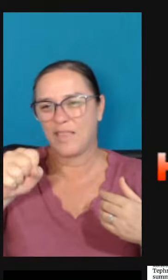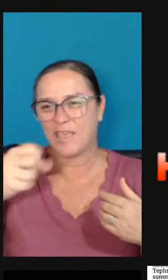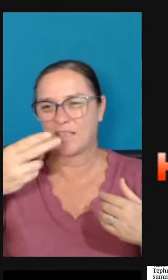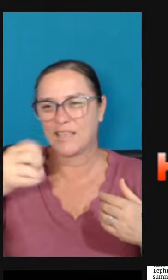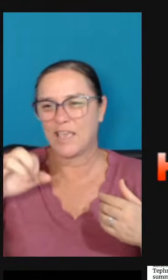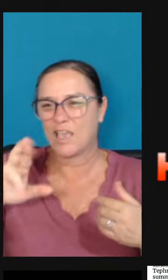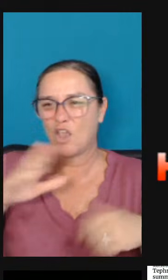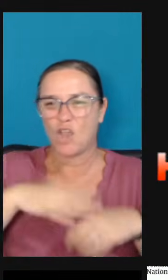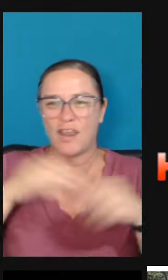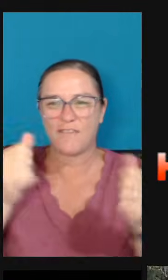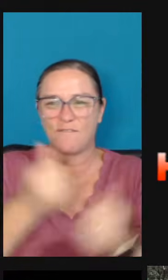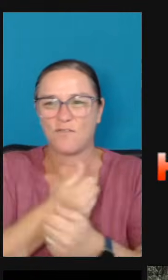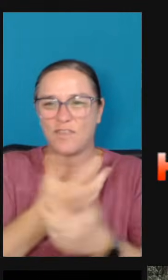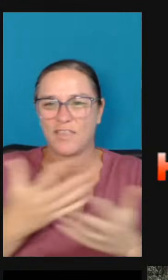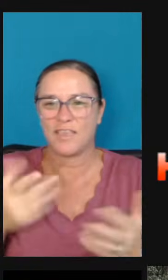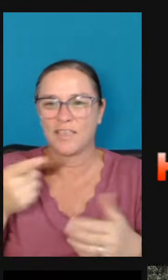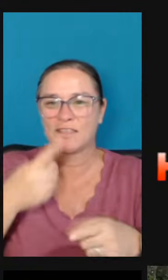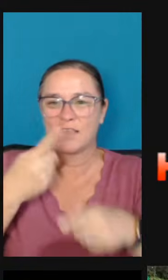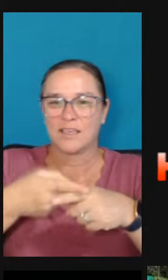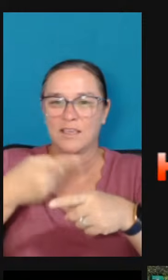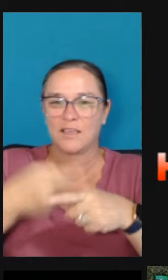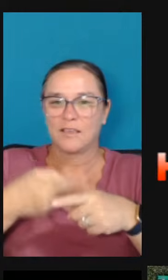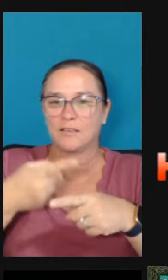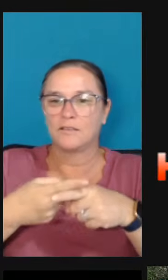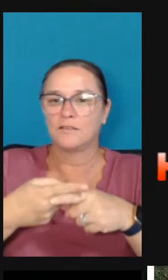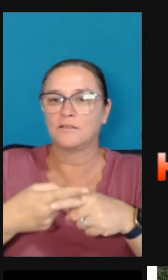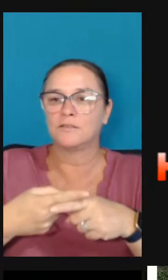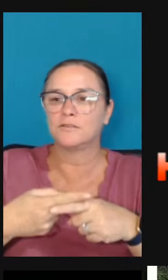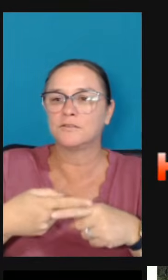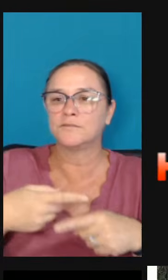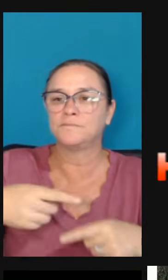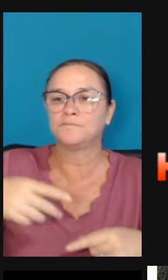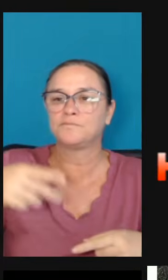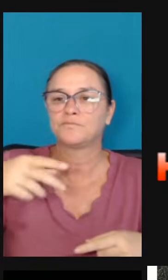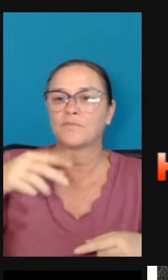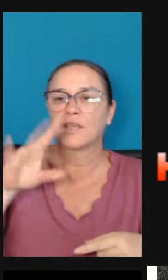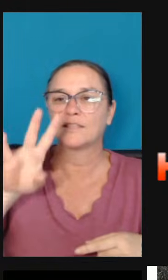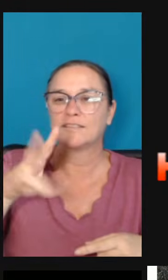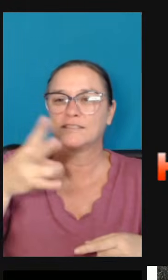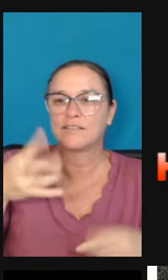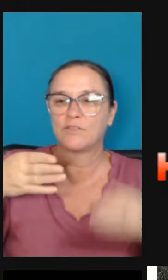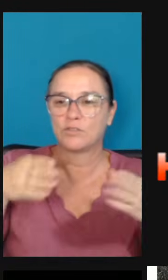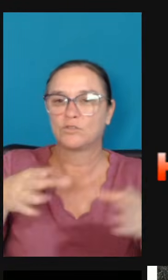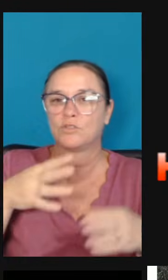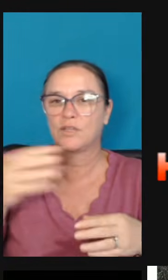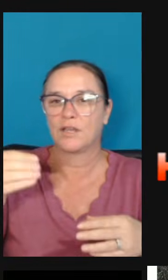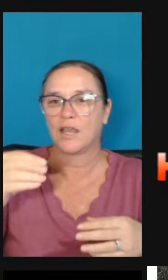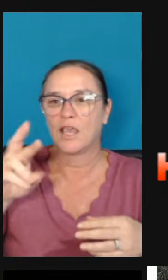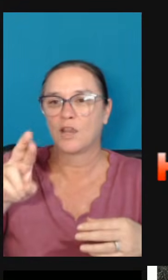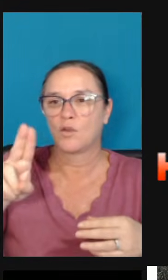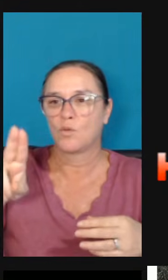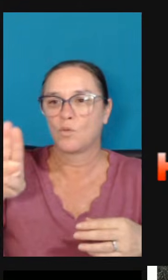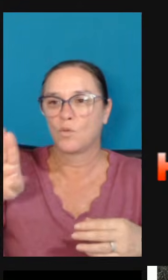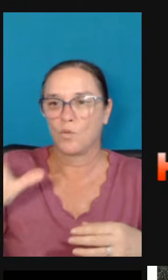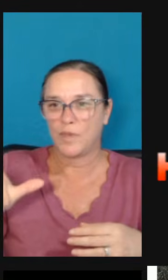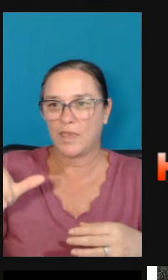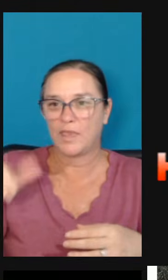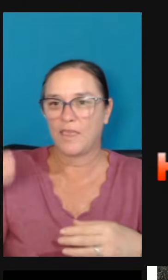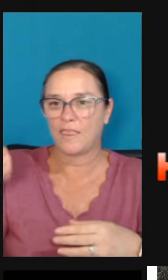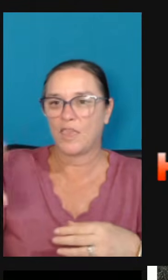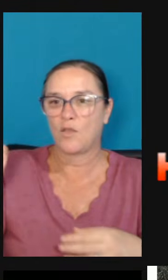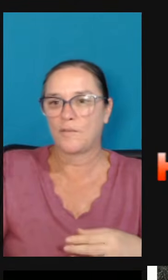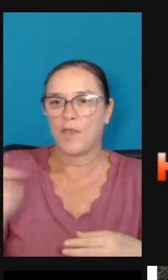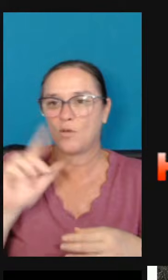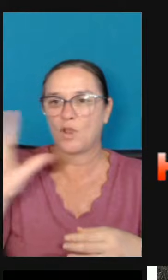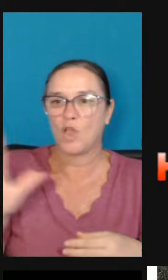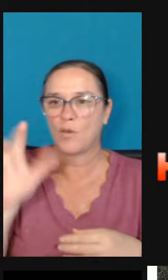Here's an intersection of 7th Street and Ruby in Mauna Loa Estates in the Volcano area. And you can see here this